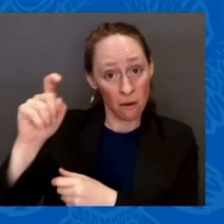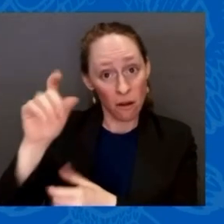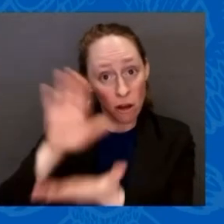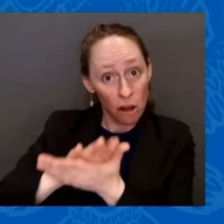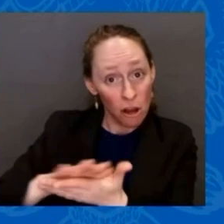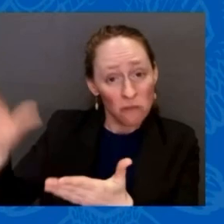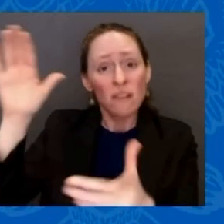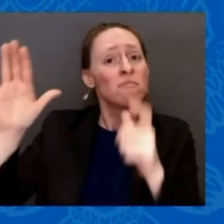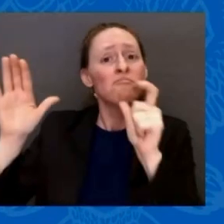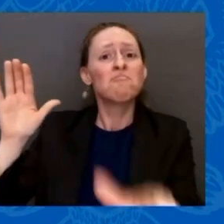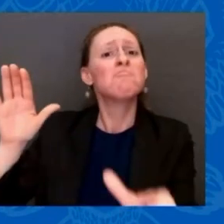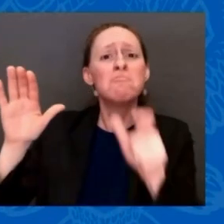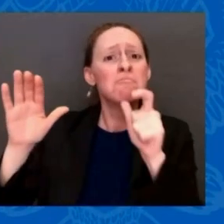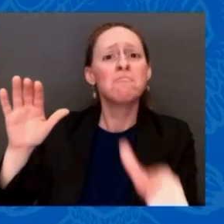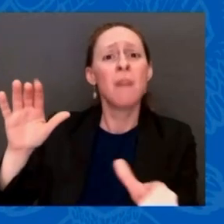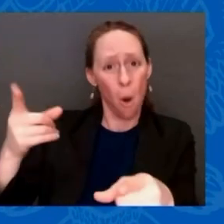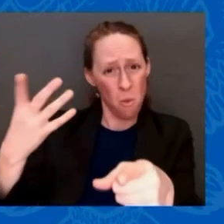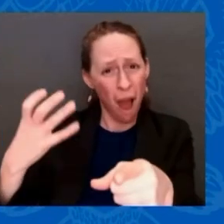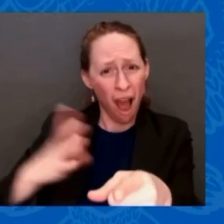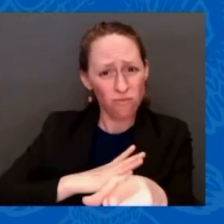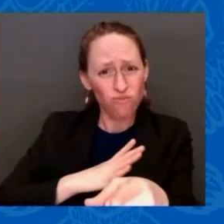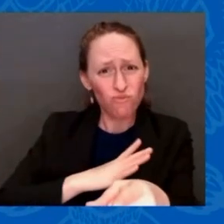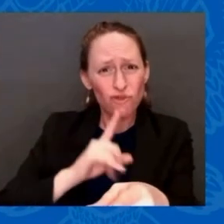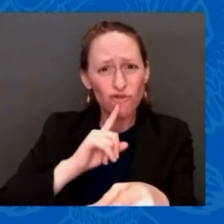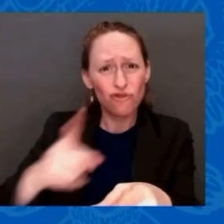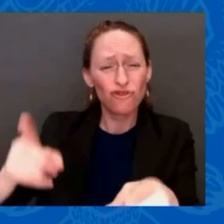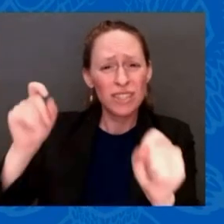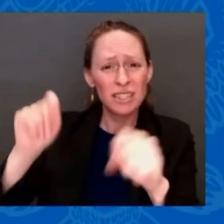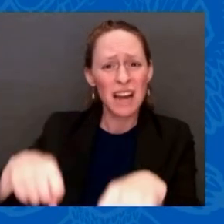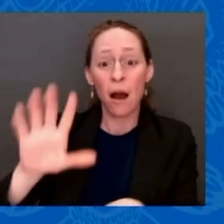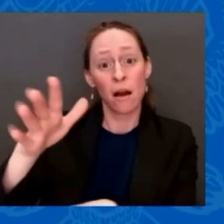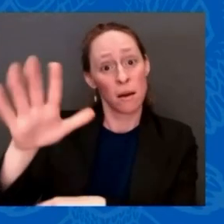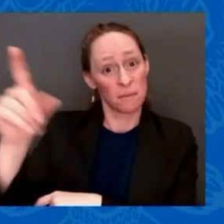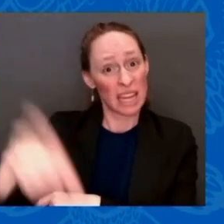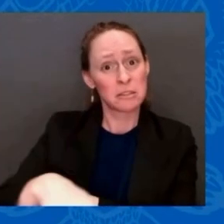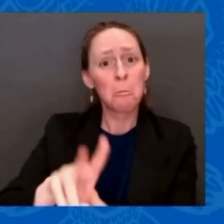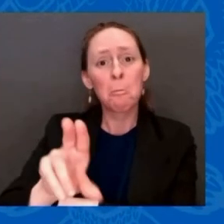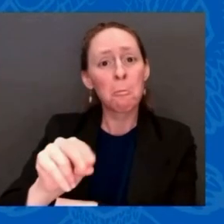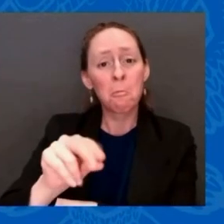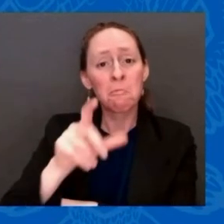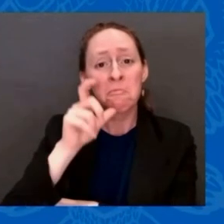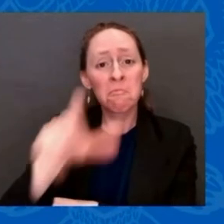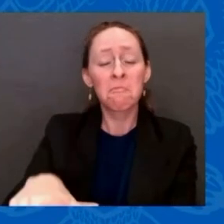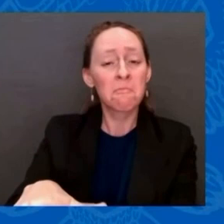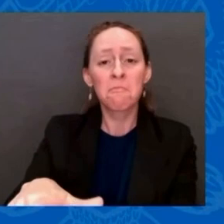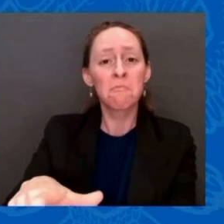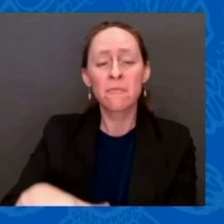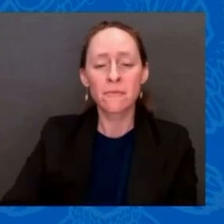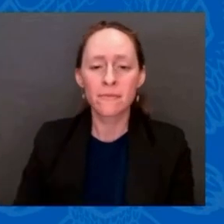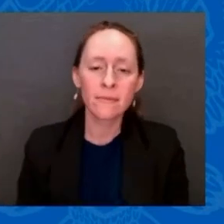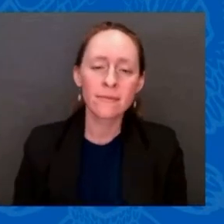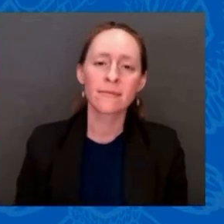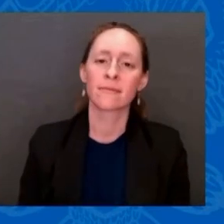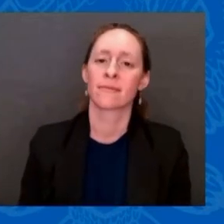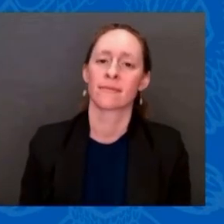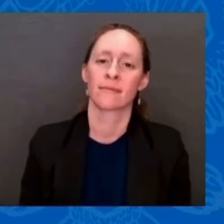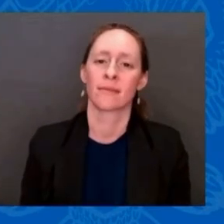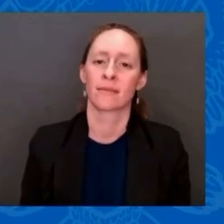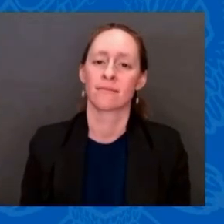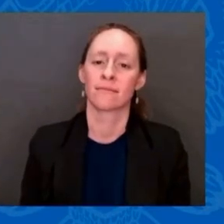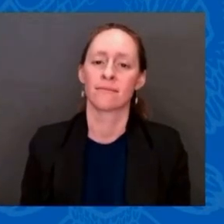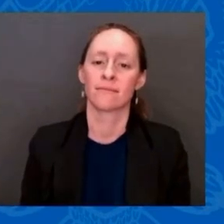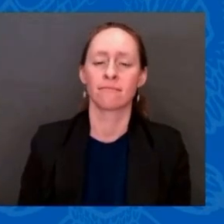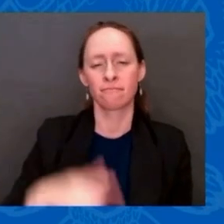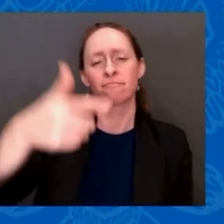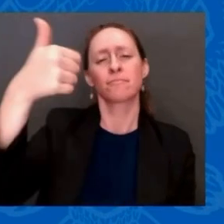anymore. Think of this. How many of you remember going back to high school and they had shop class, and they had classes where people could learn if they were